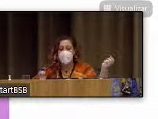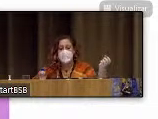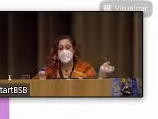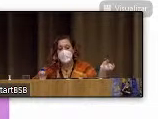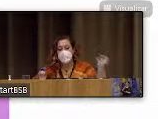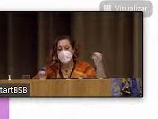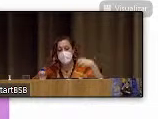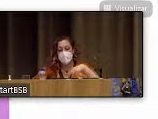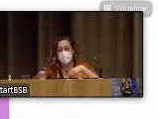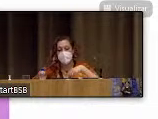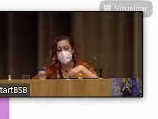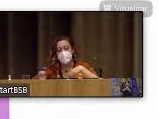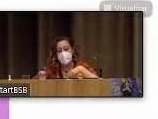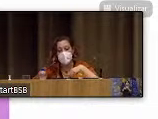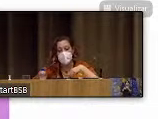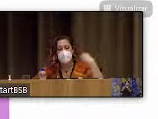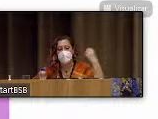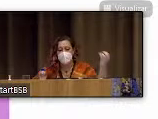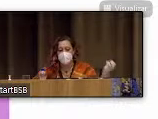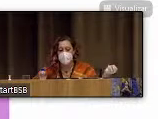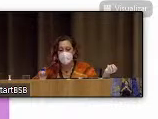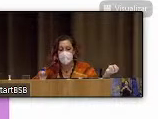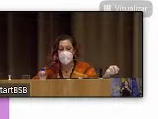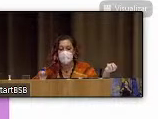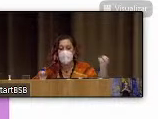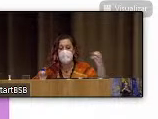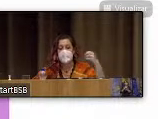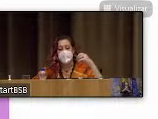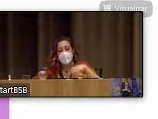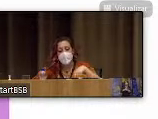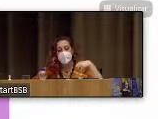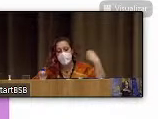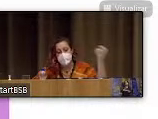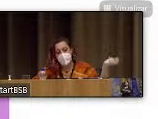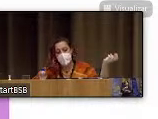preeclampsia risk, adverse reaction,